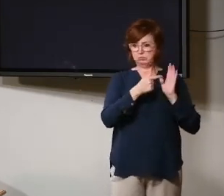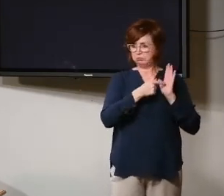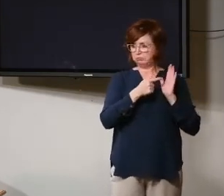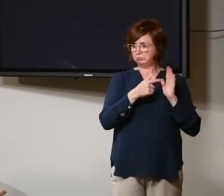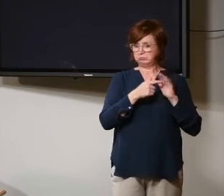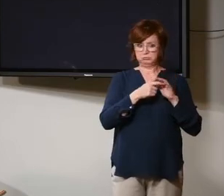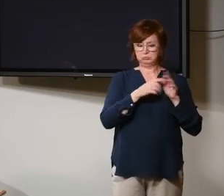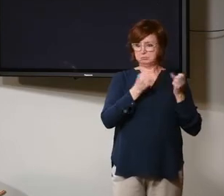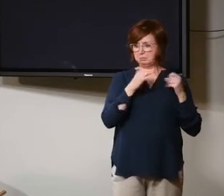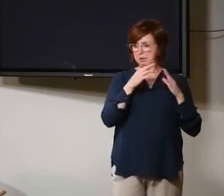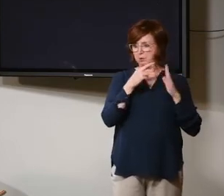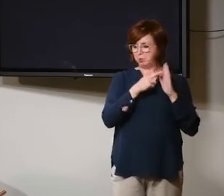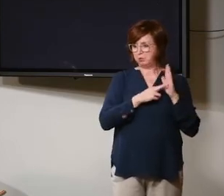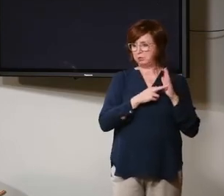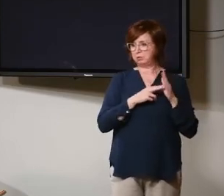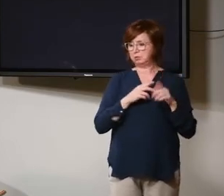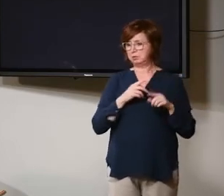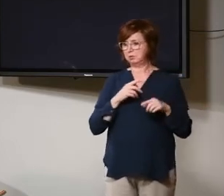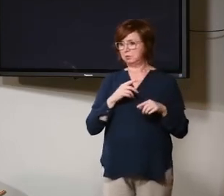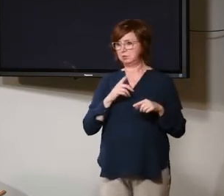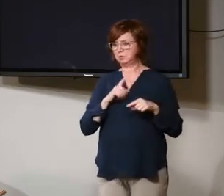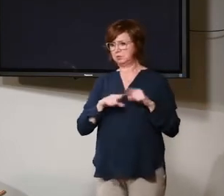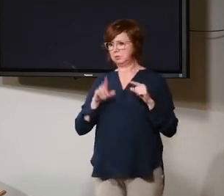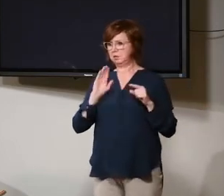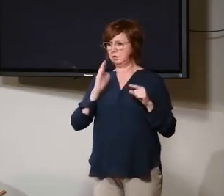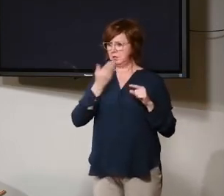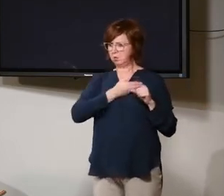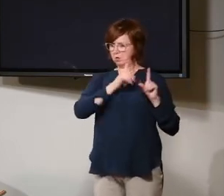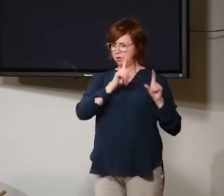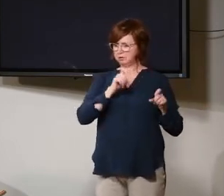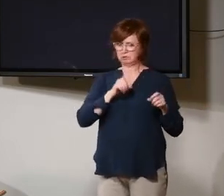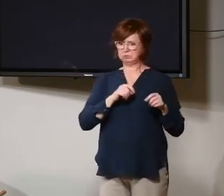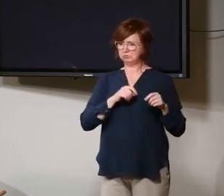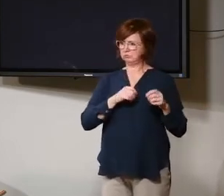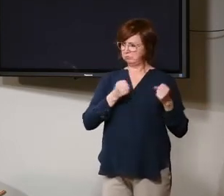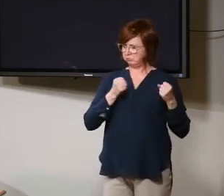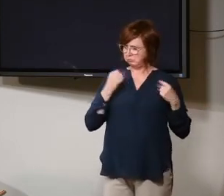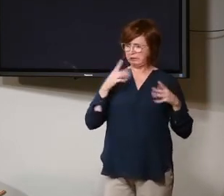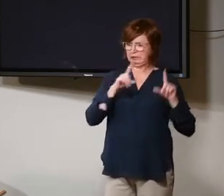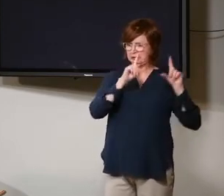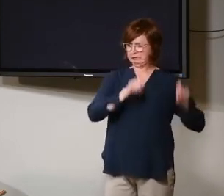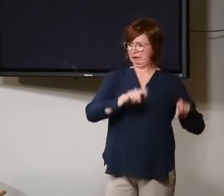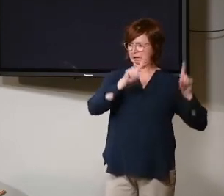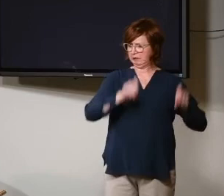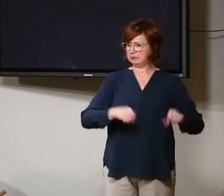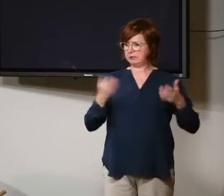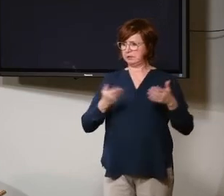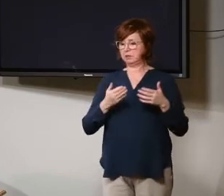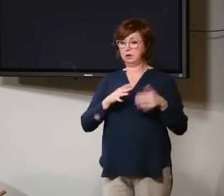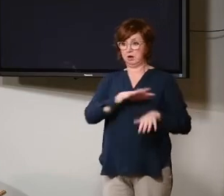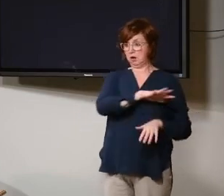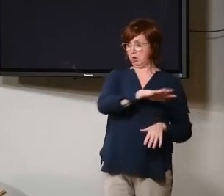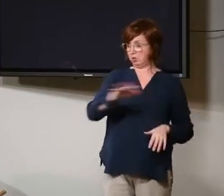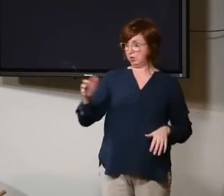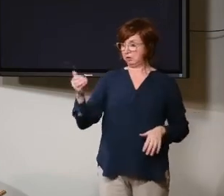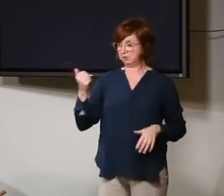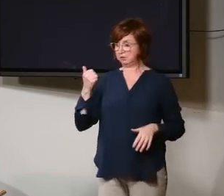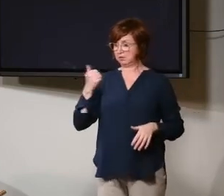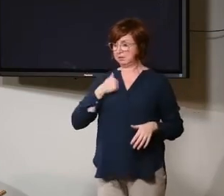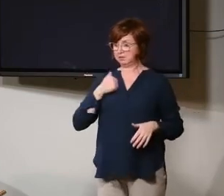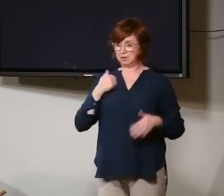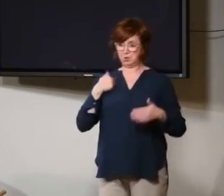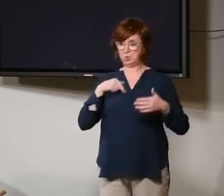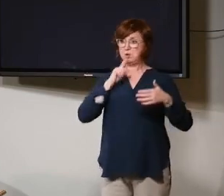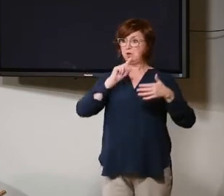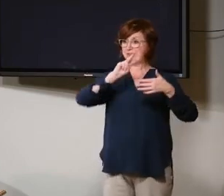back seat on the level of testing that we have done in this province. We've done the second highest per capita level of testing in the nation. Saskatchewan has